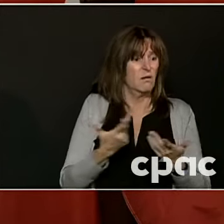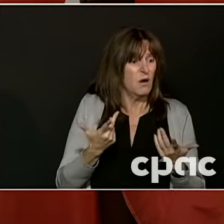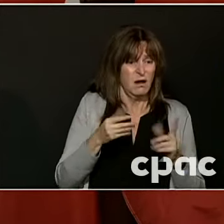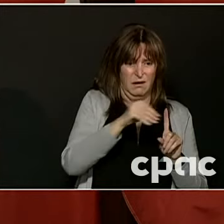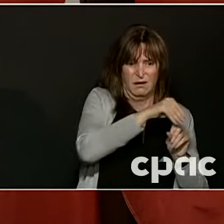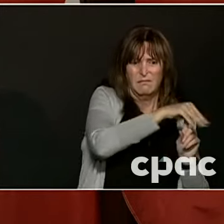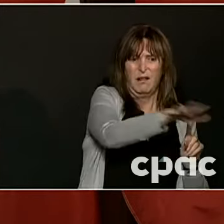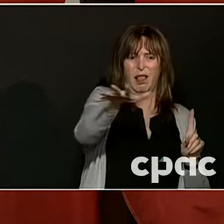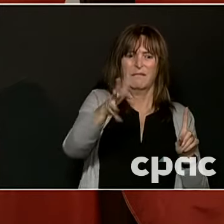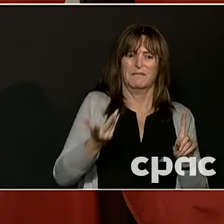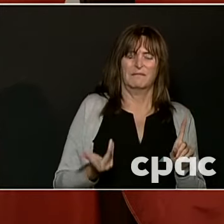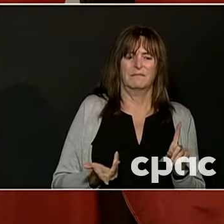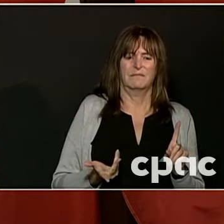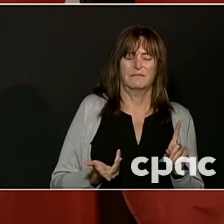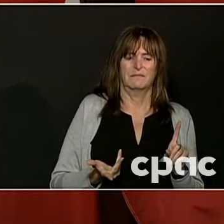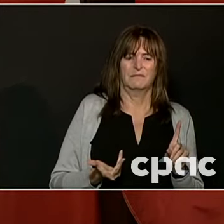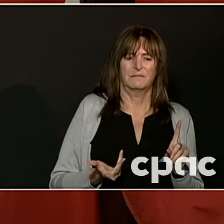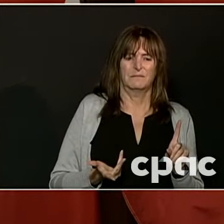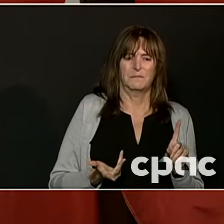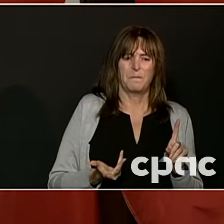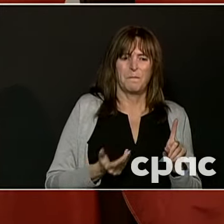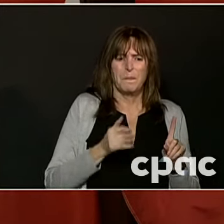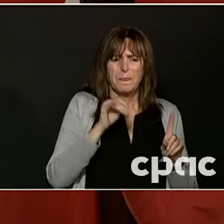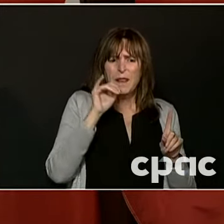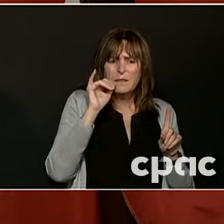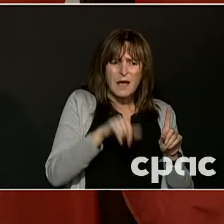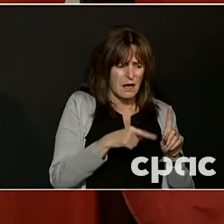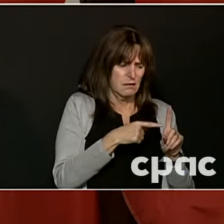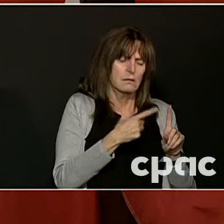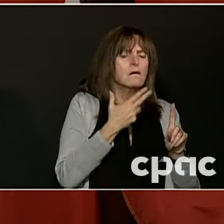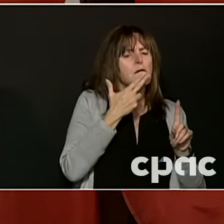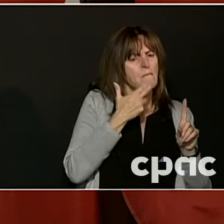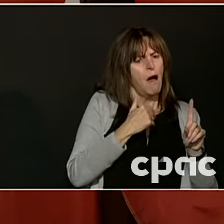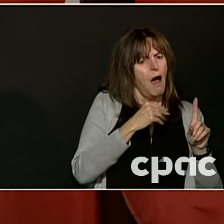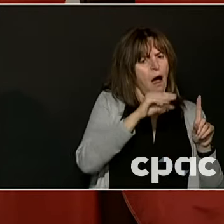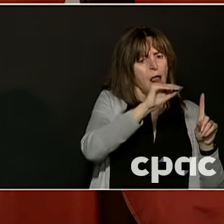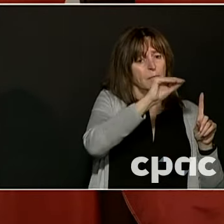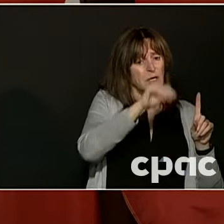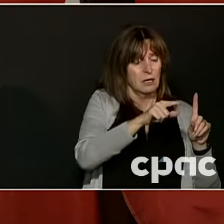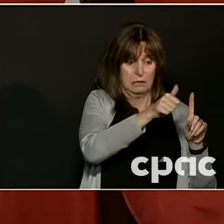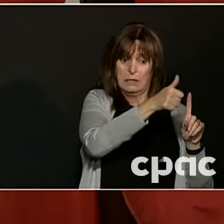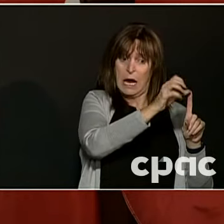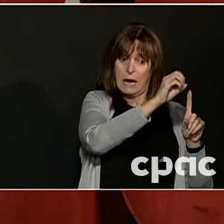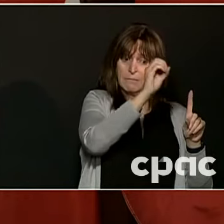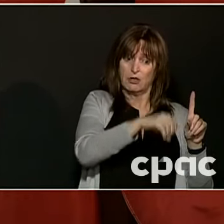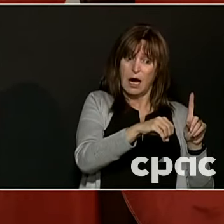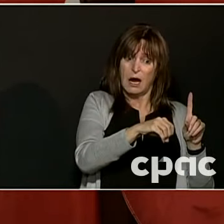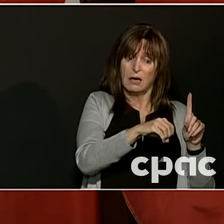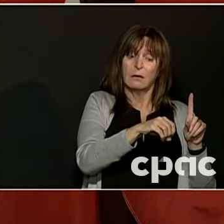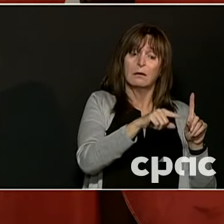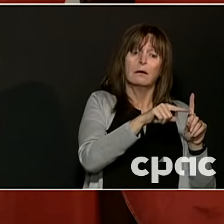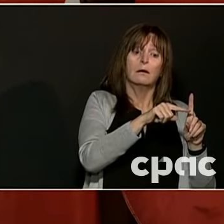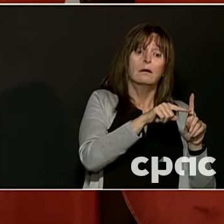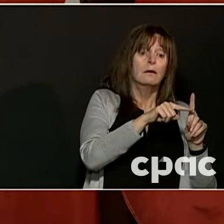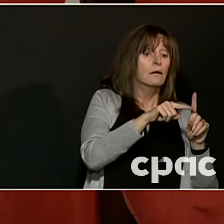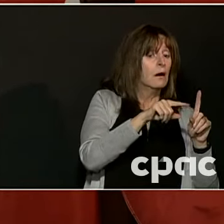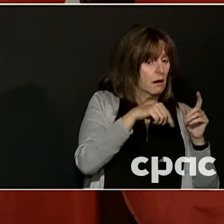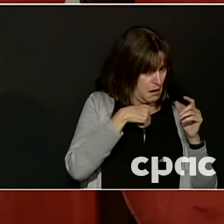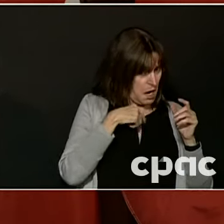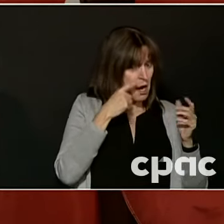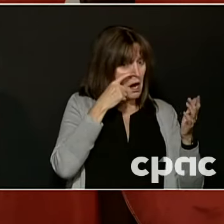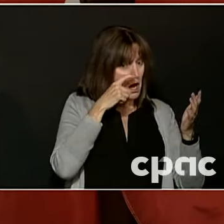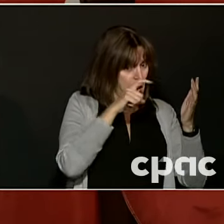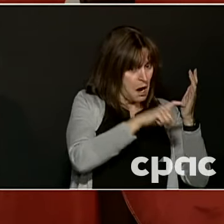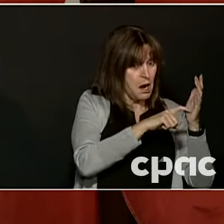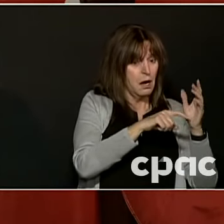only represents a portion of the cases that are attached to those. And often when we see and we look at our data as